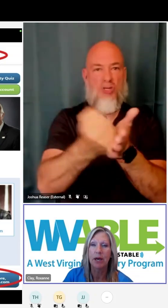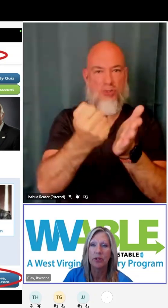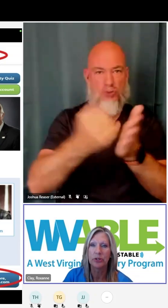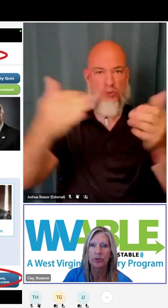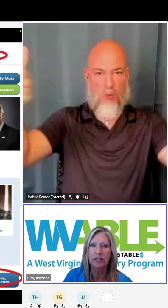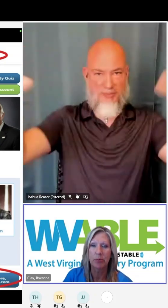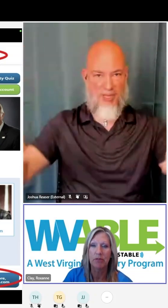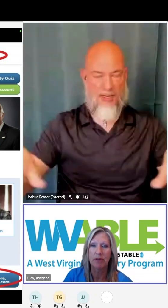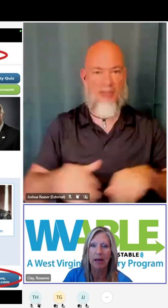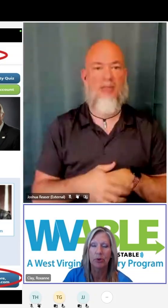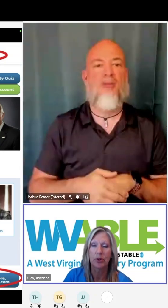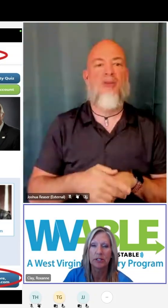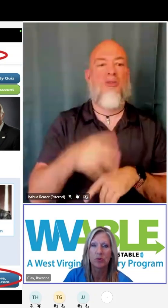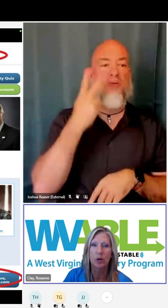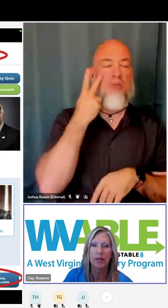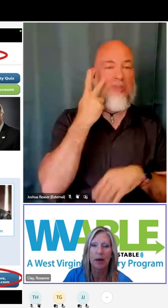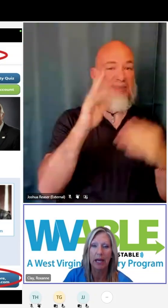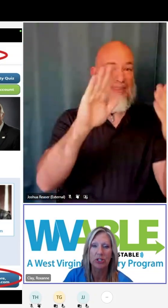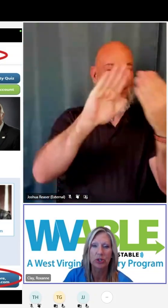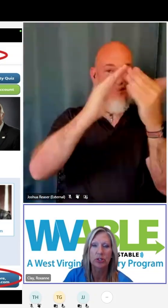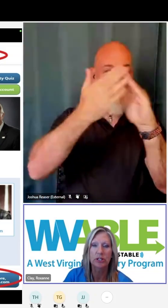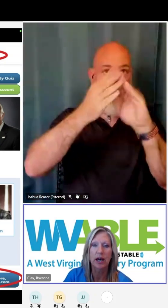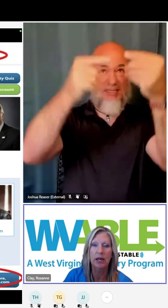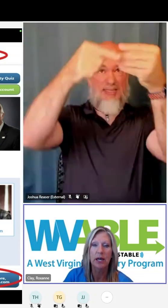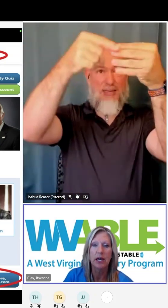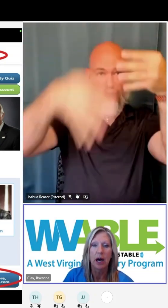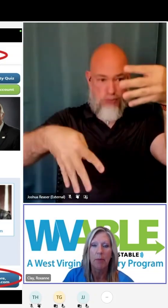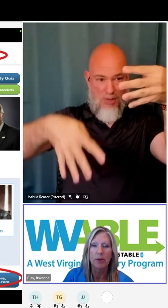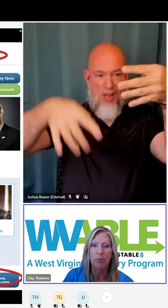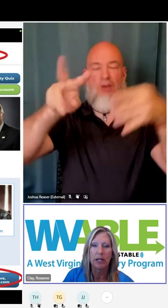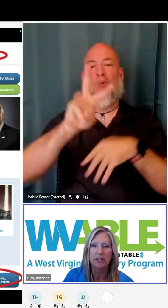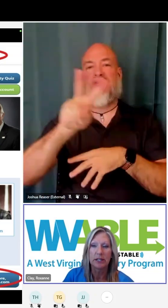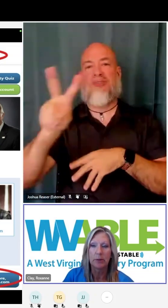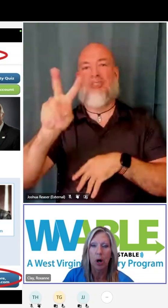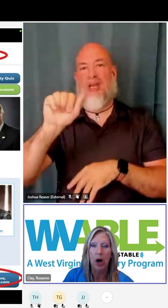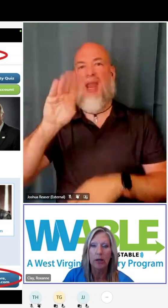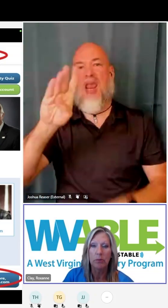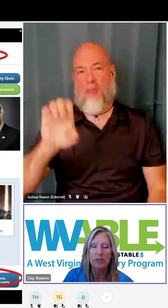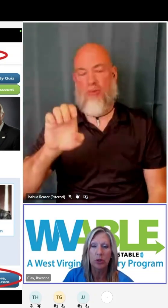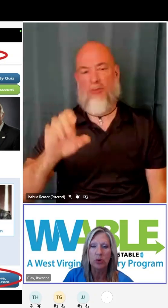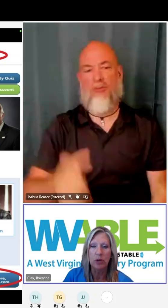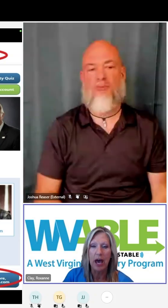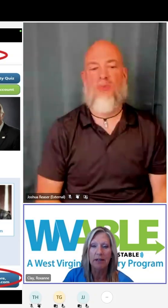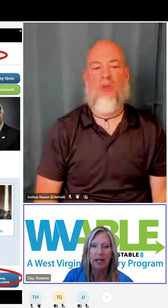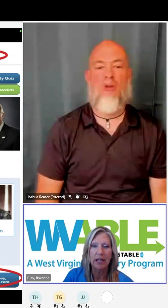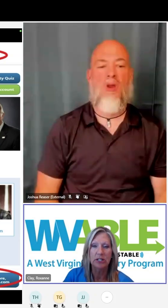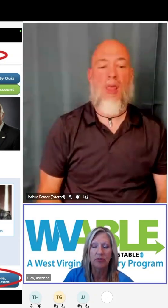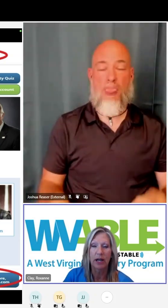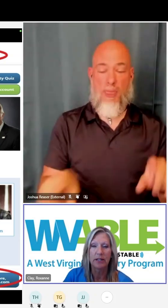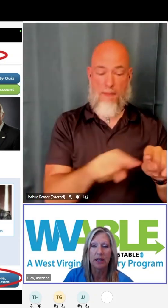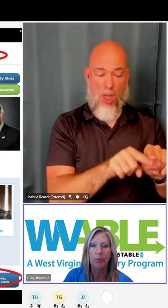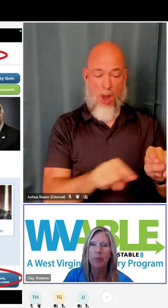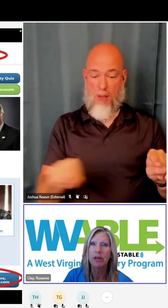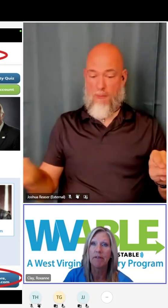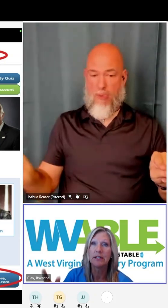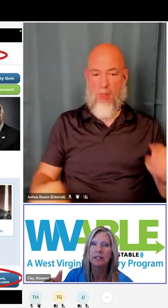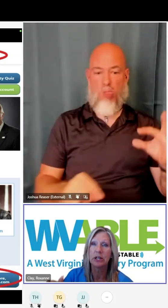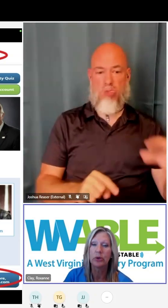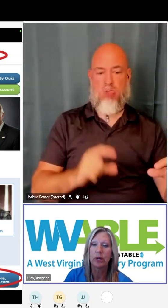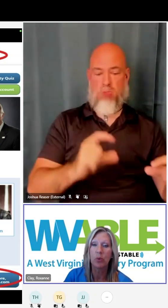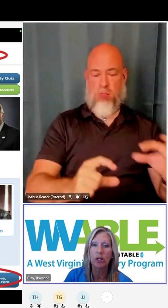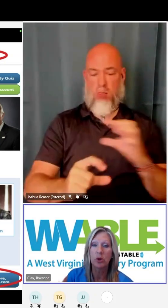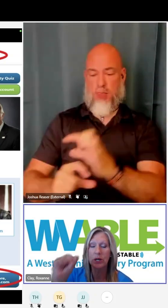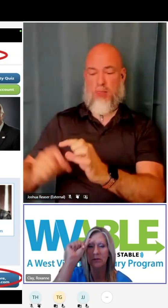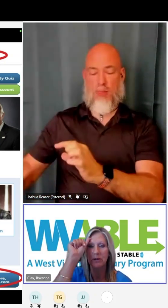Citizens tab, and then you'll see WVABLE. This is what that page looks like. At the buttons at the bottom is where you navigate to find the upcoming